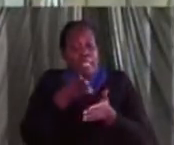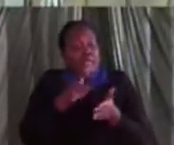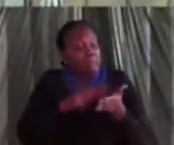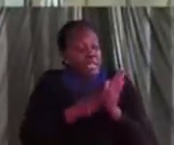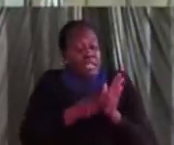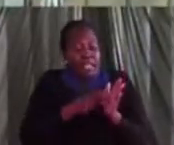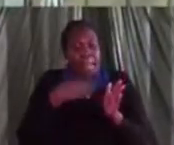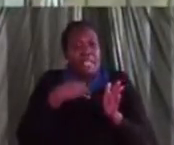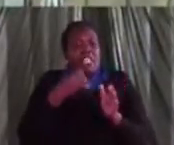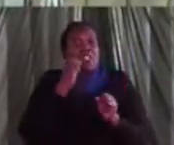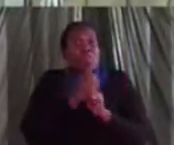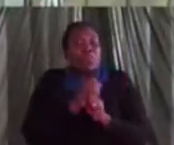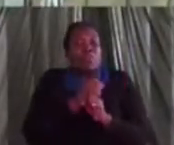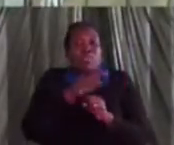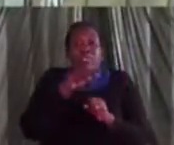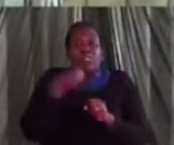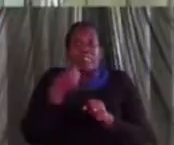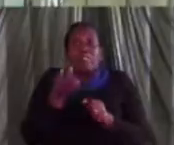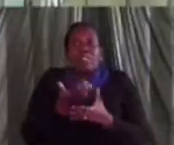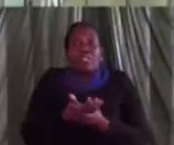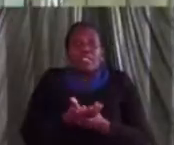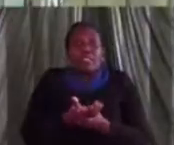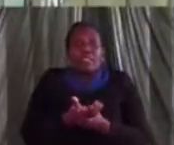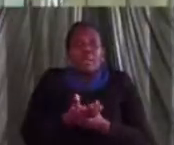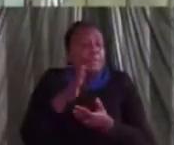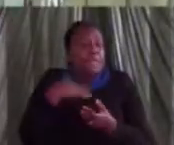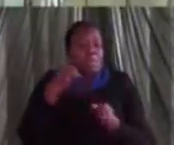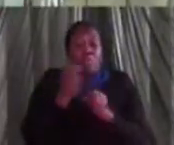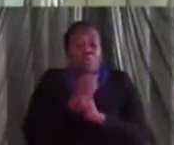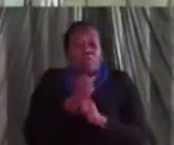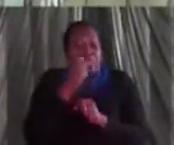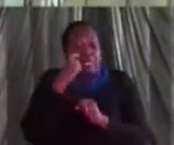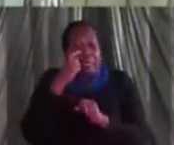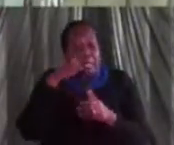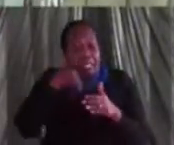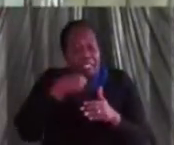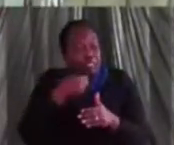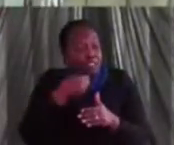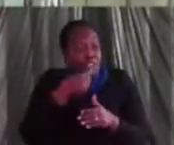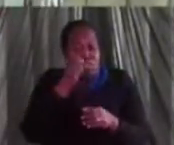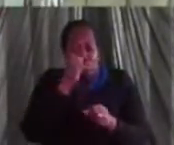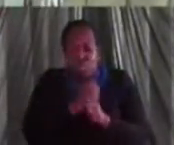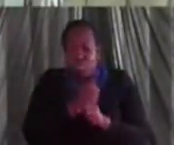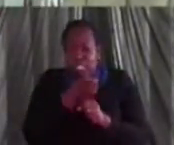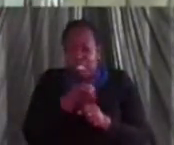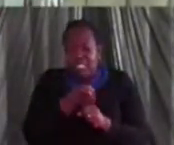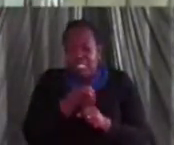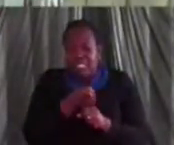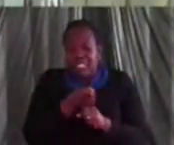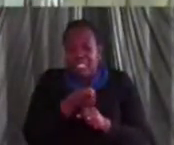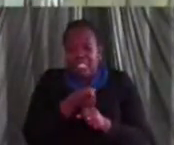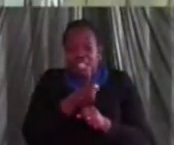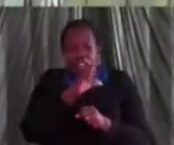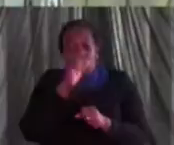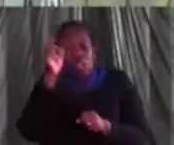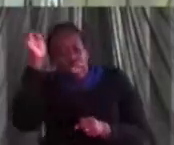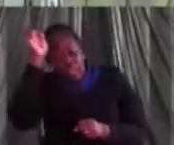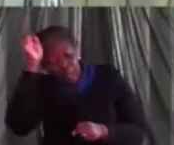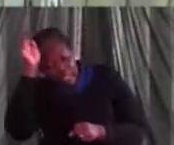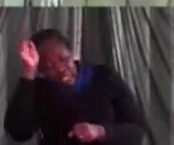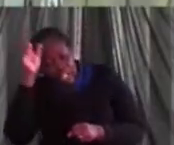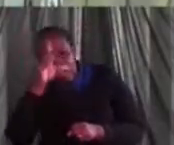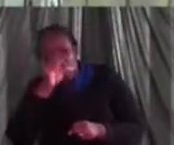I can't see myself being able to go and go walk through Eldoret, get the payslips,